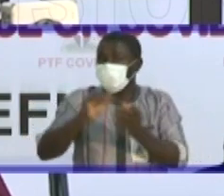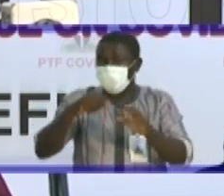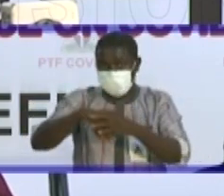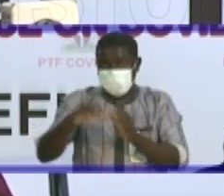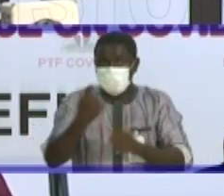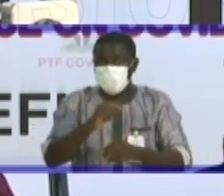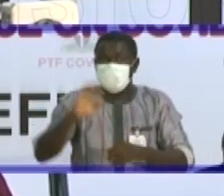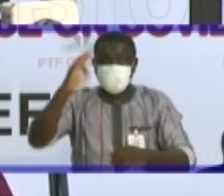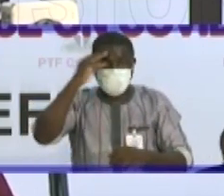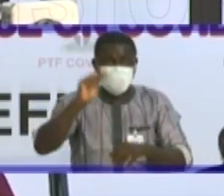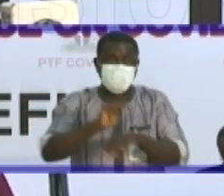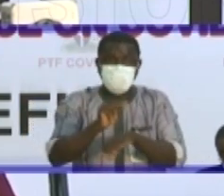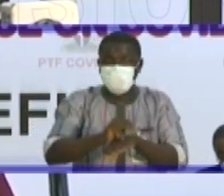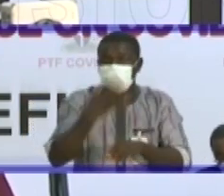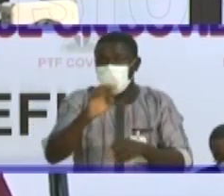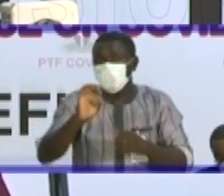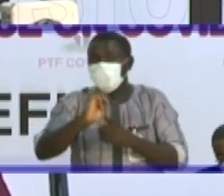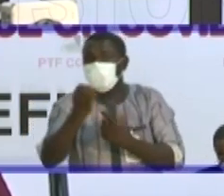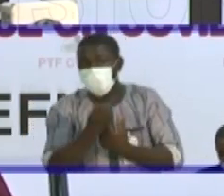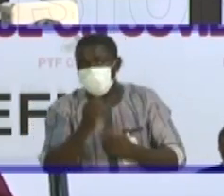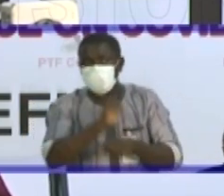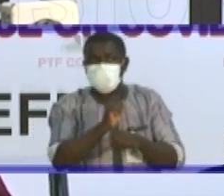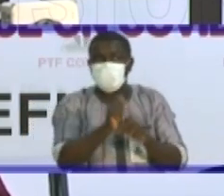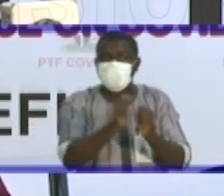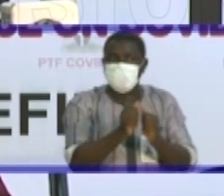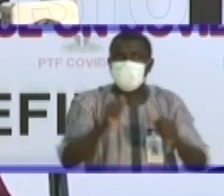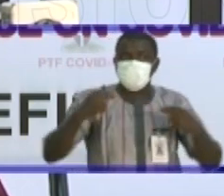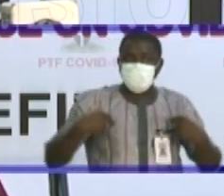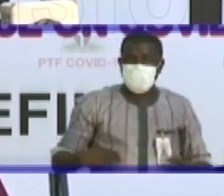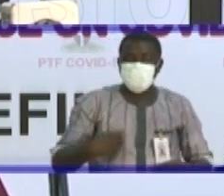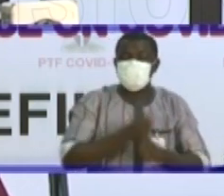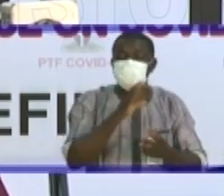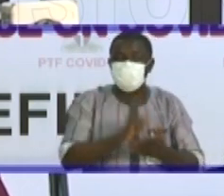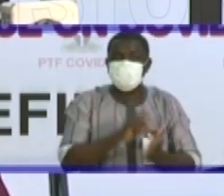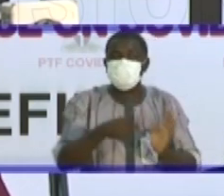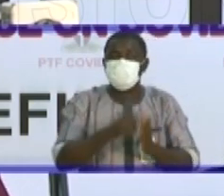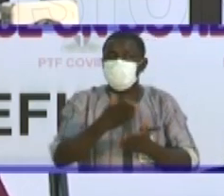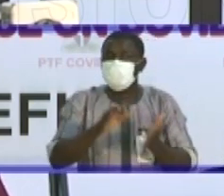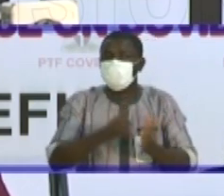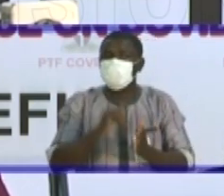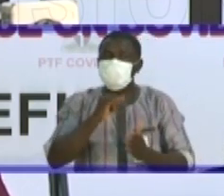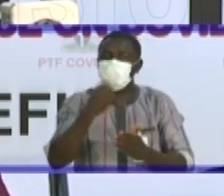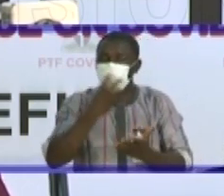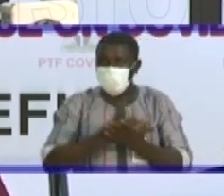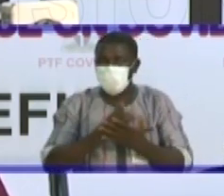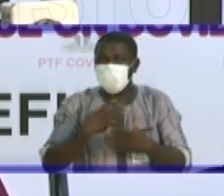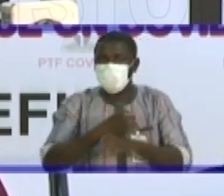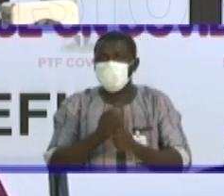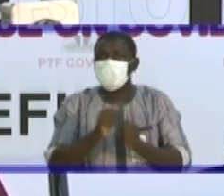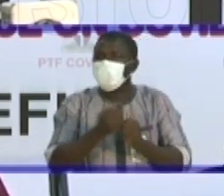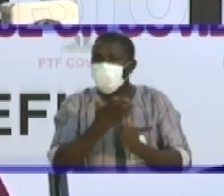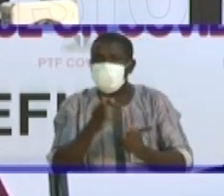of Environment works with the Ministry of Health in order to be able to see that that part of it is well created. So everything is